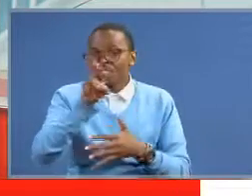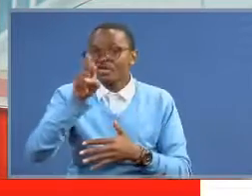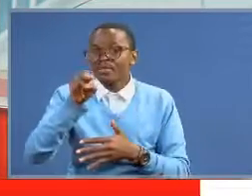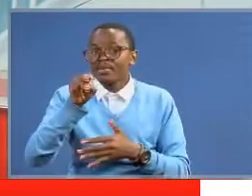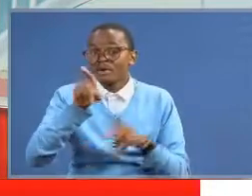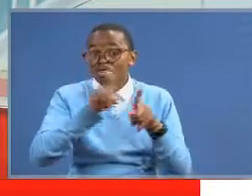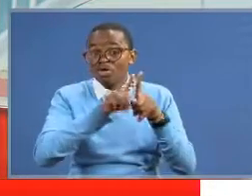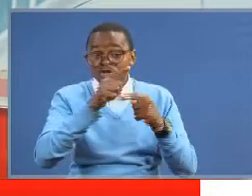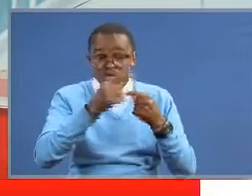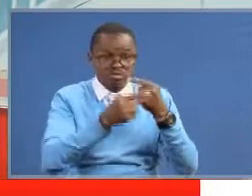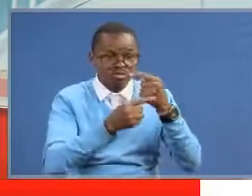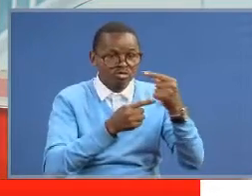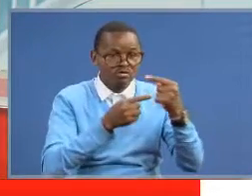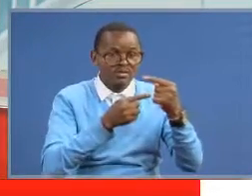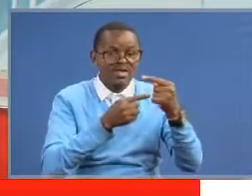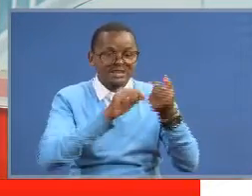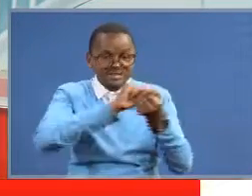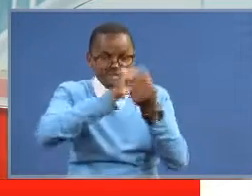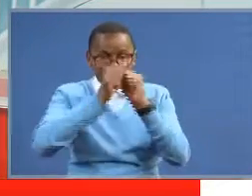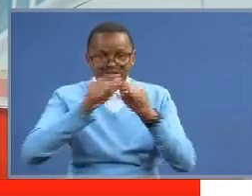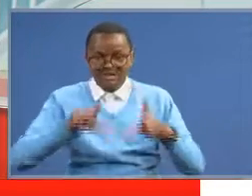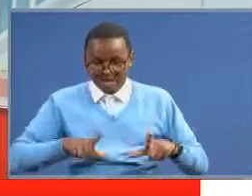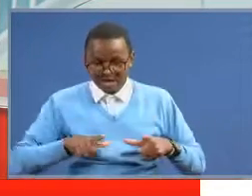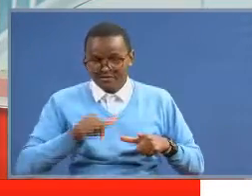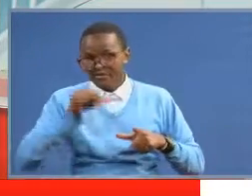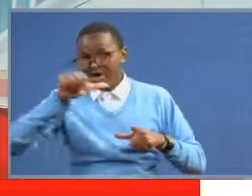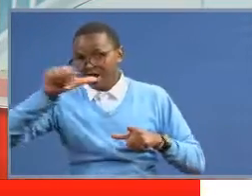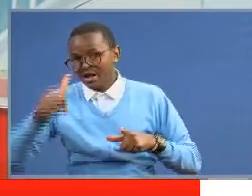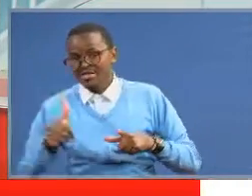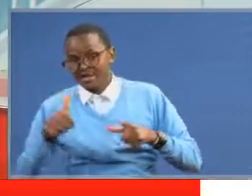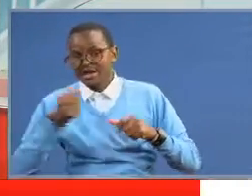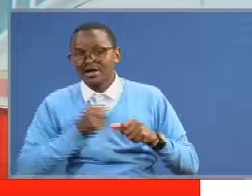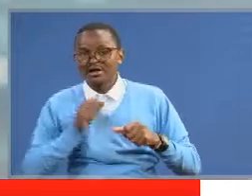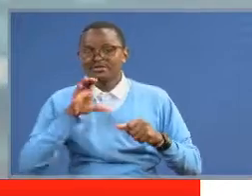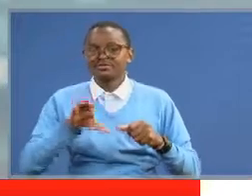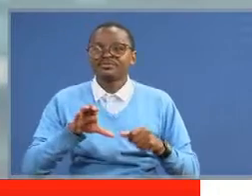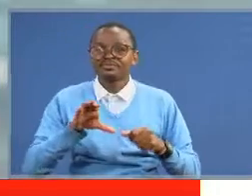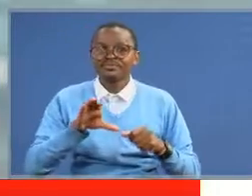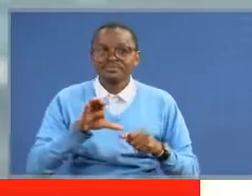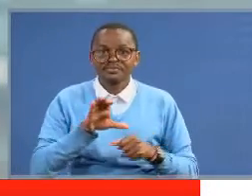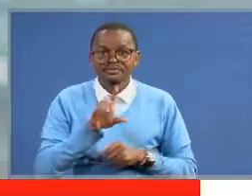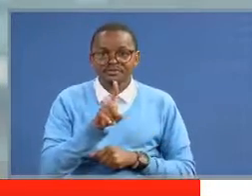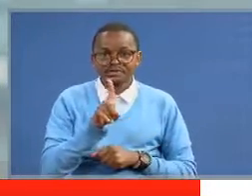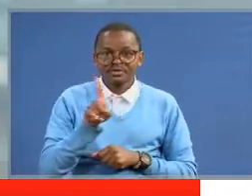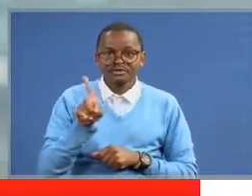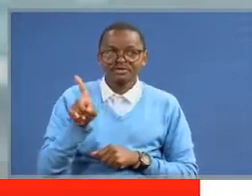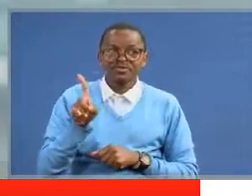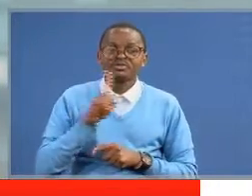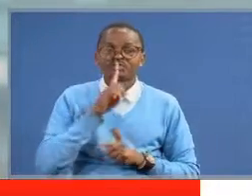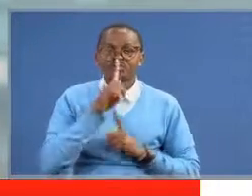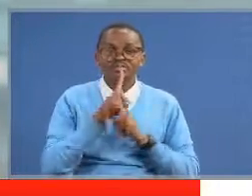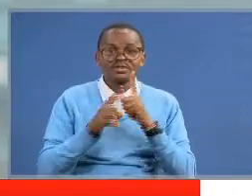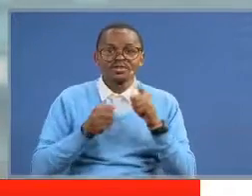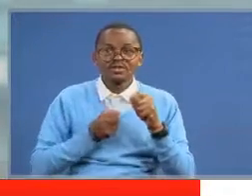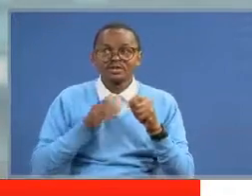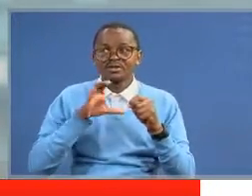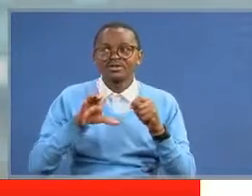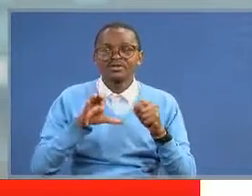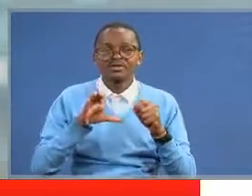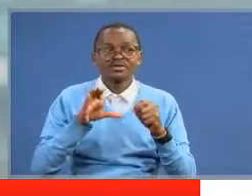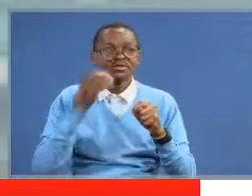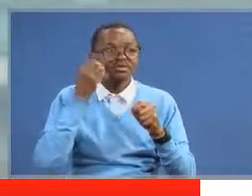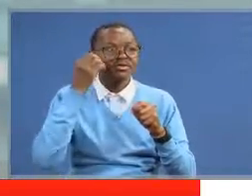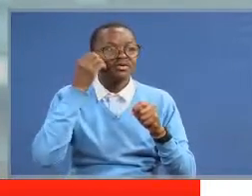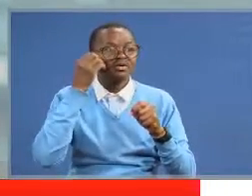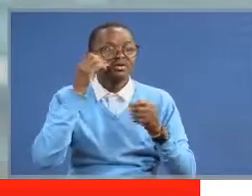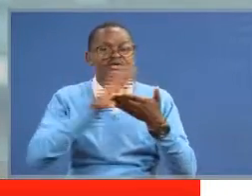they can also continue impacting other young girls. Nice. And now, talking about the girls, look at that camera and speak to that girl there at home,